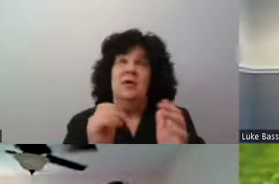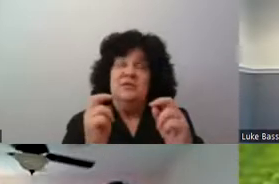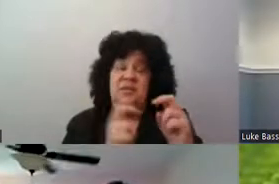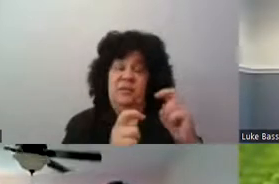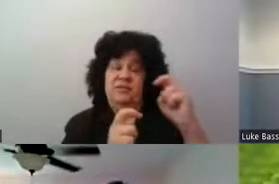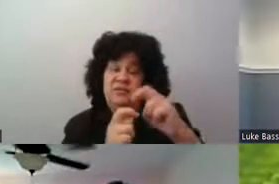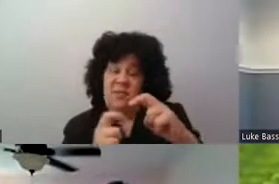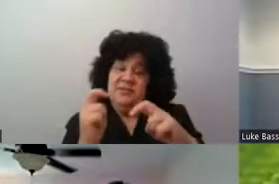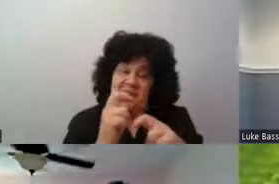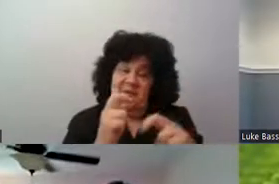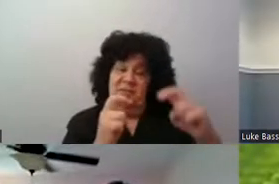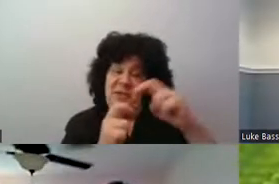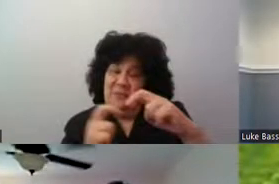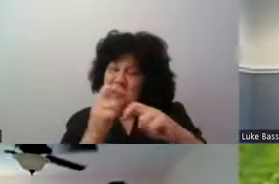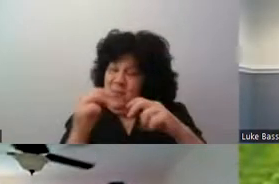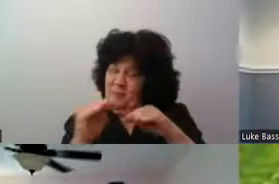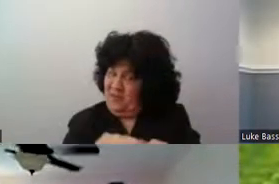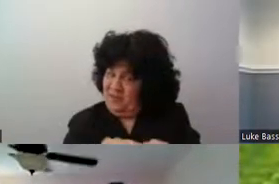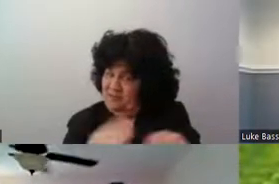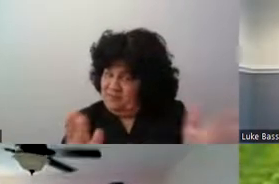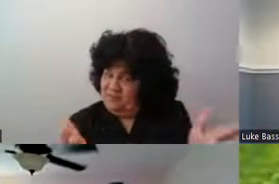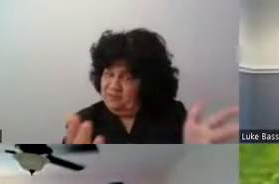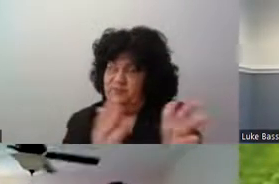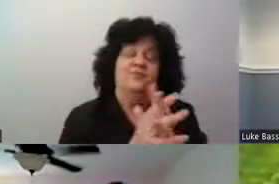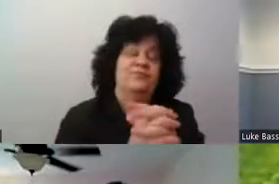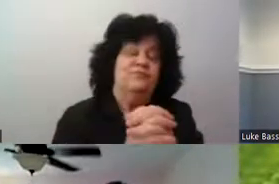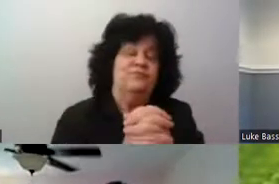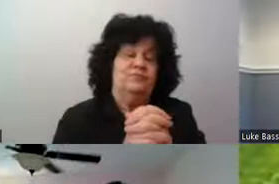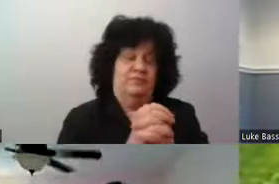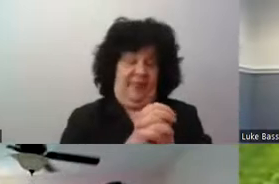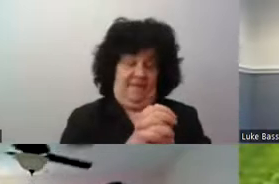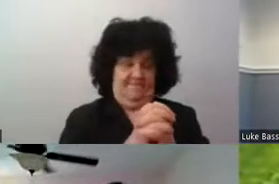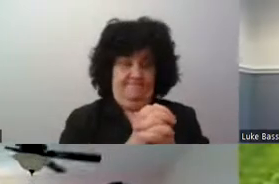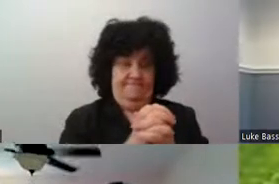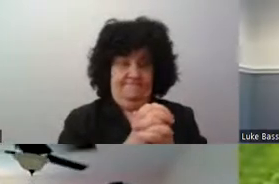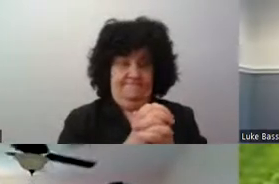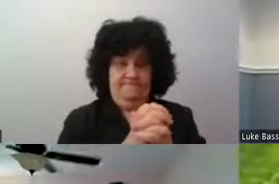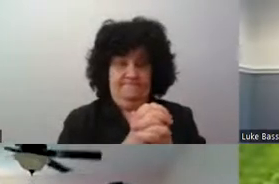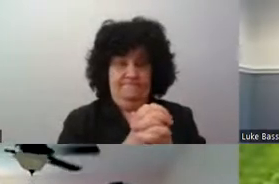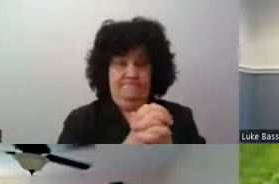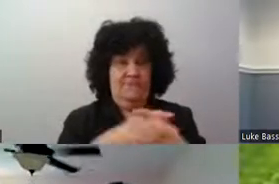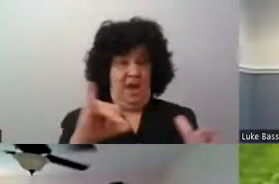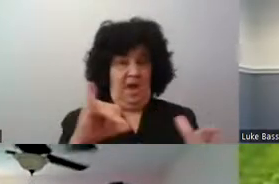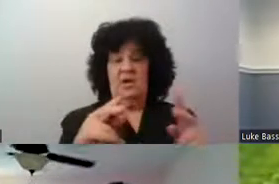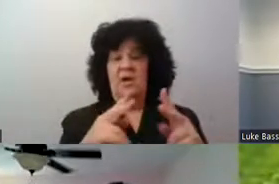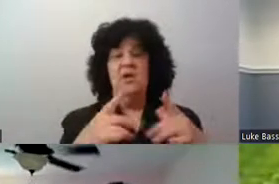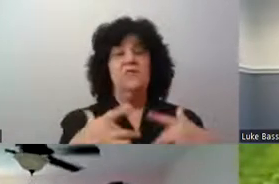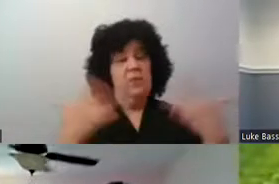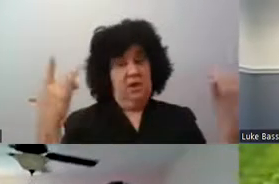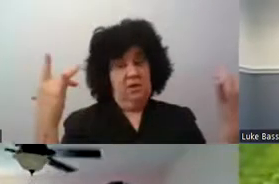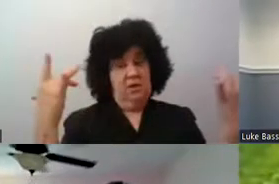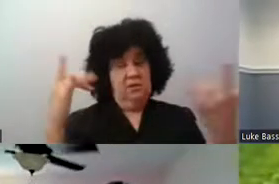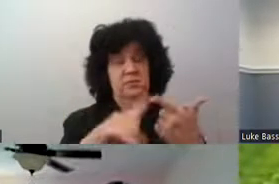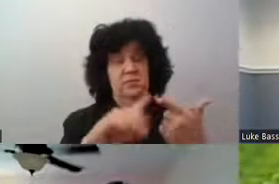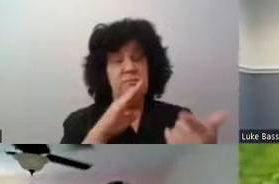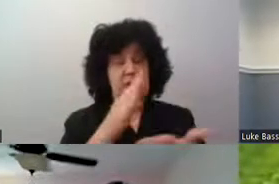cater recommendations that will fit smaller buckets of spend but could have a larger cumulative impact? I am thrilled to be part of this effort